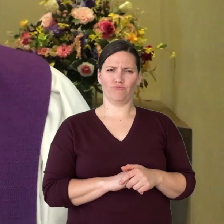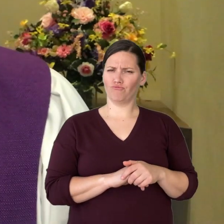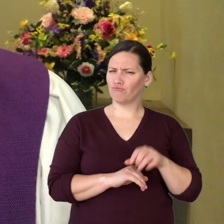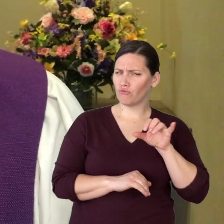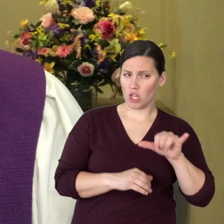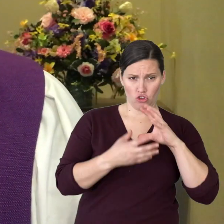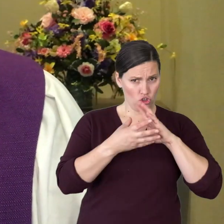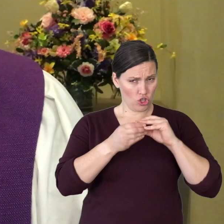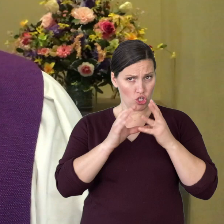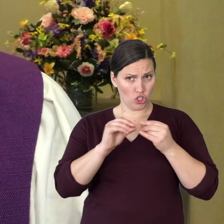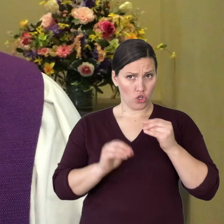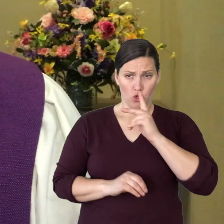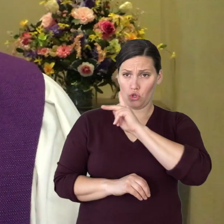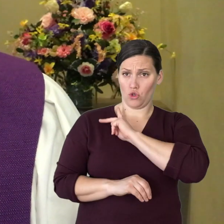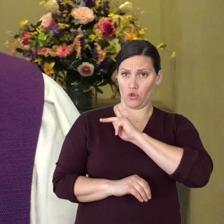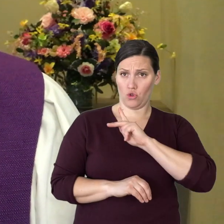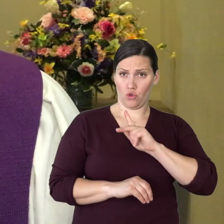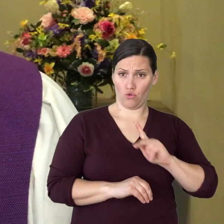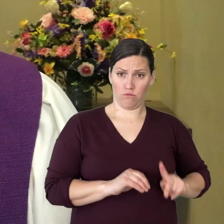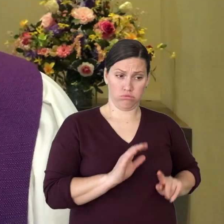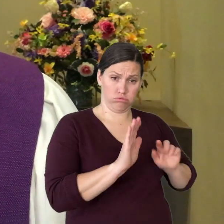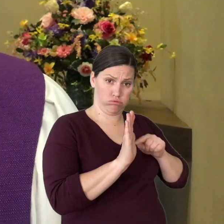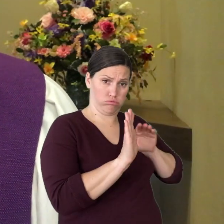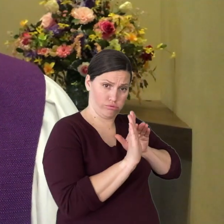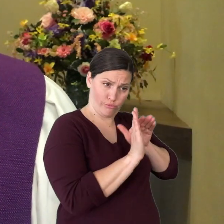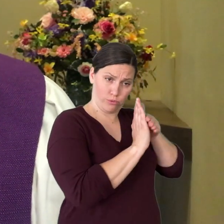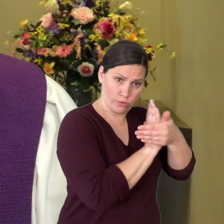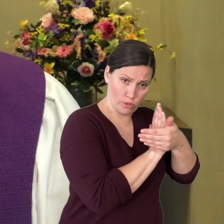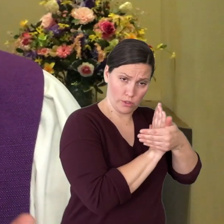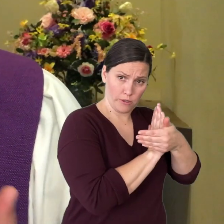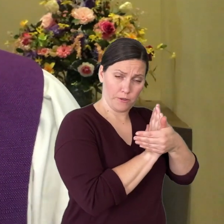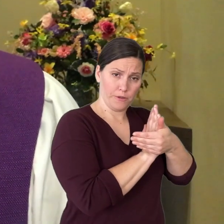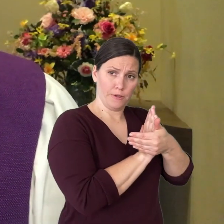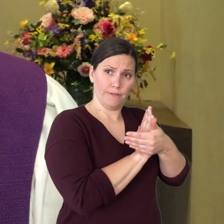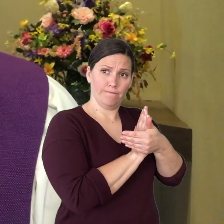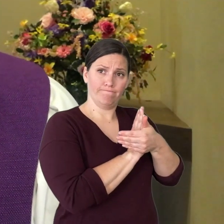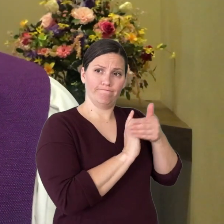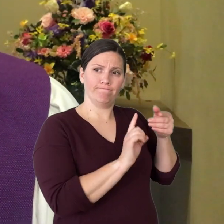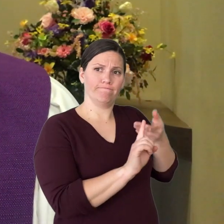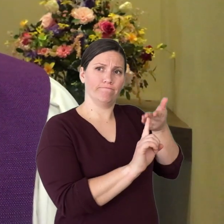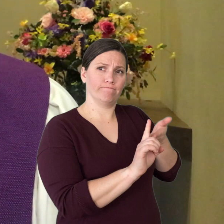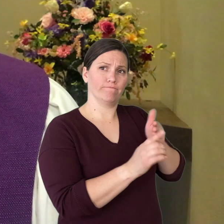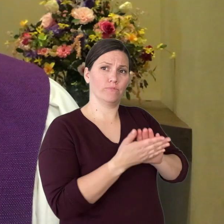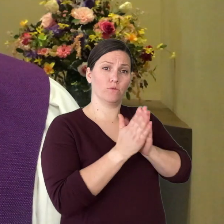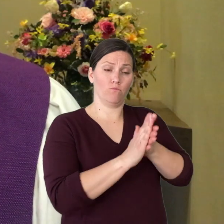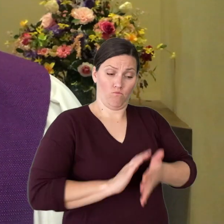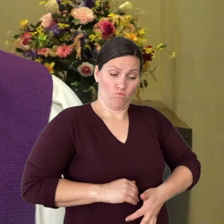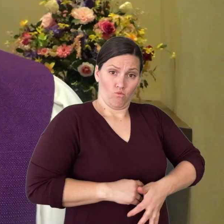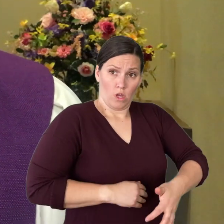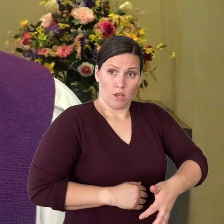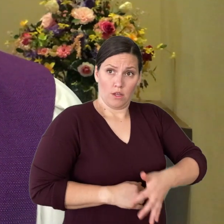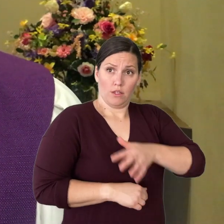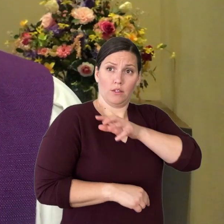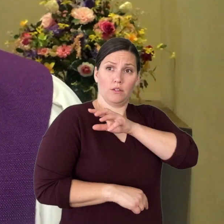King David commits adultery with Bathsheba. She becomes pregnant, and